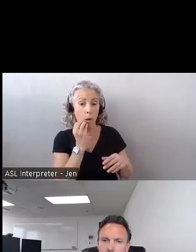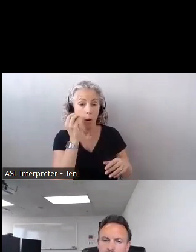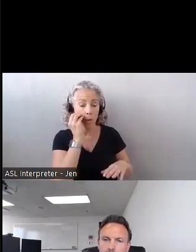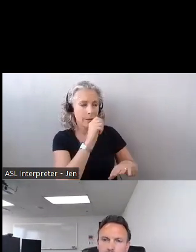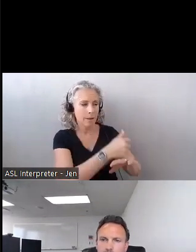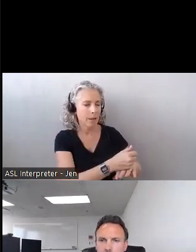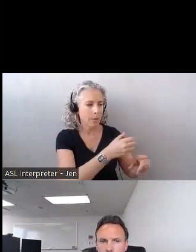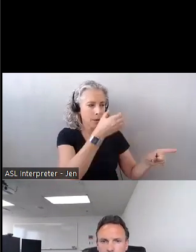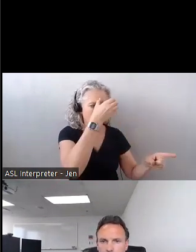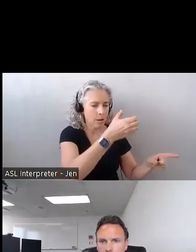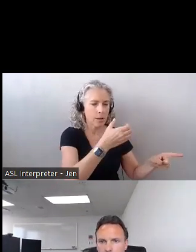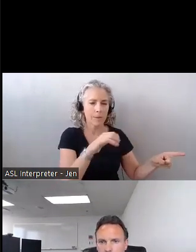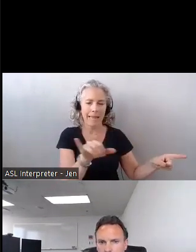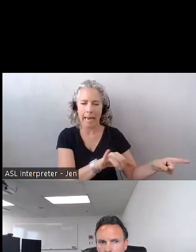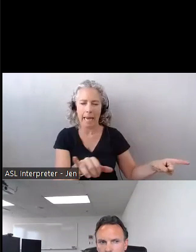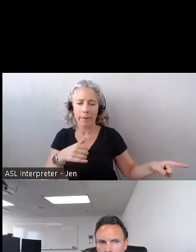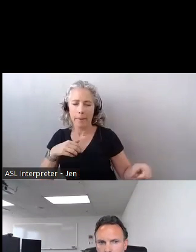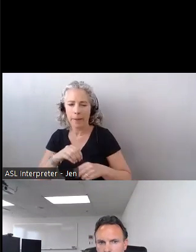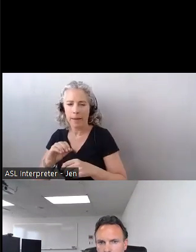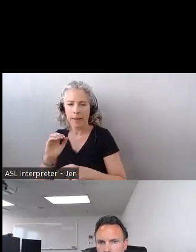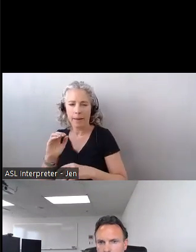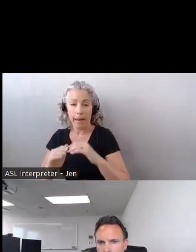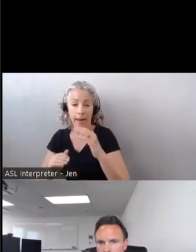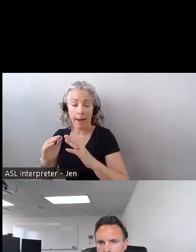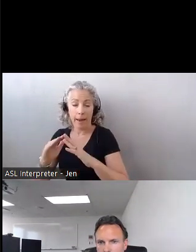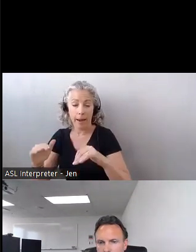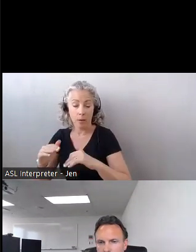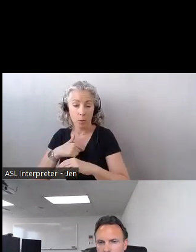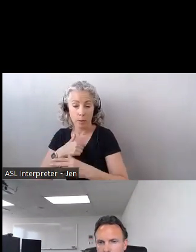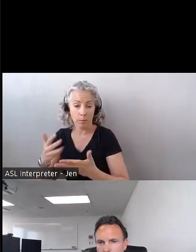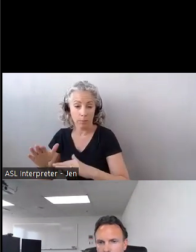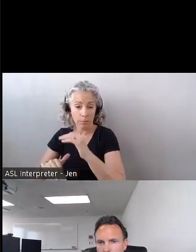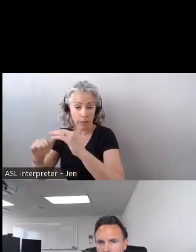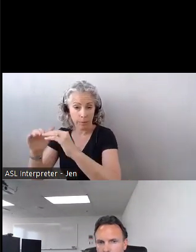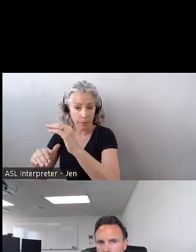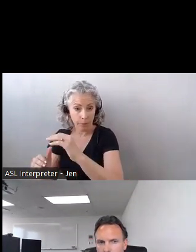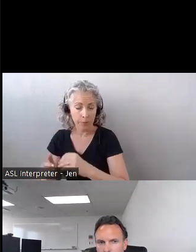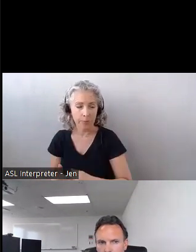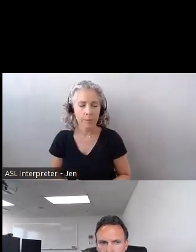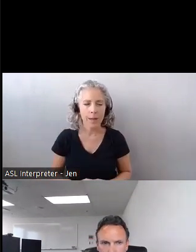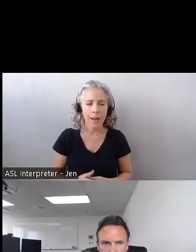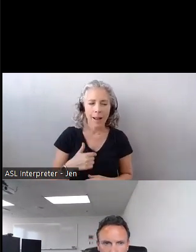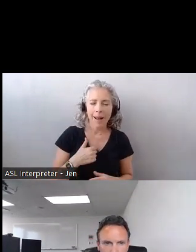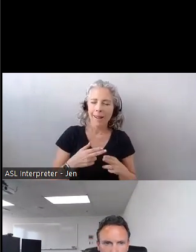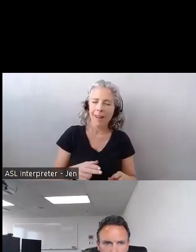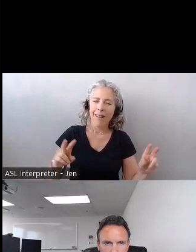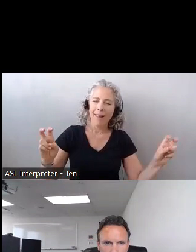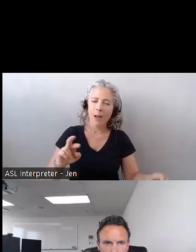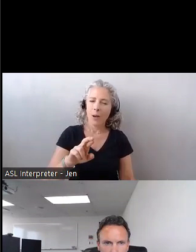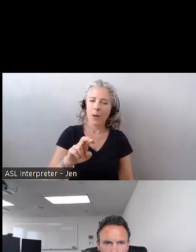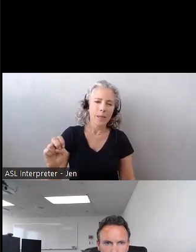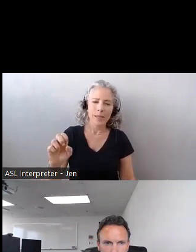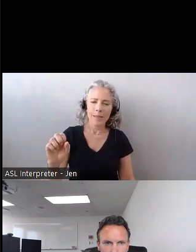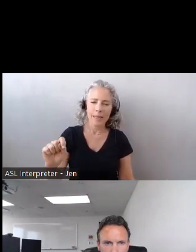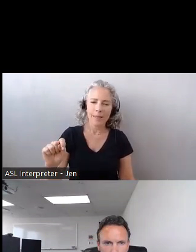doing in this house. So you know, I look at it more of a reset, and I think that the families